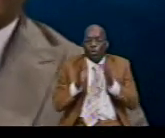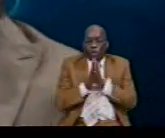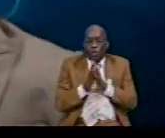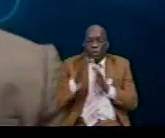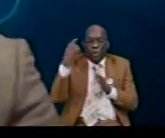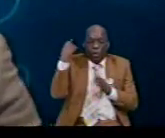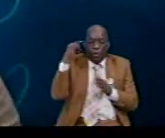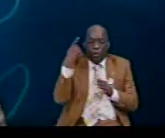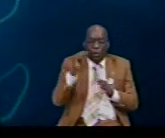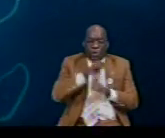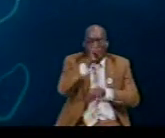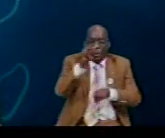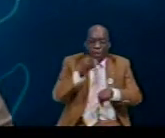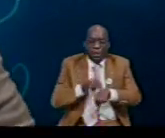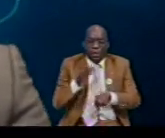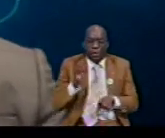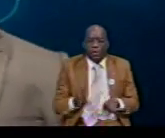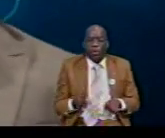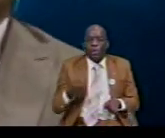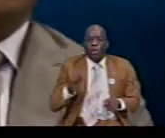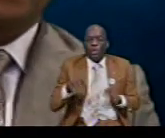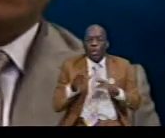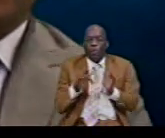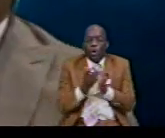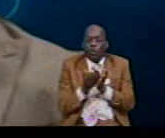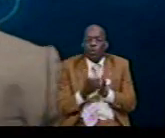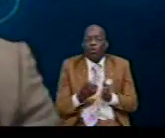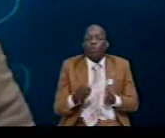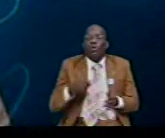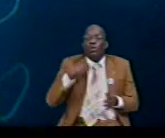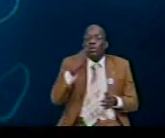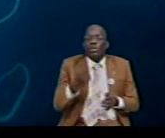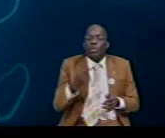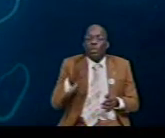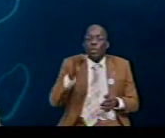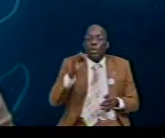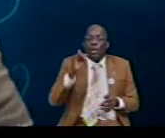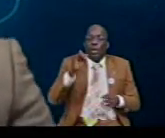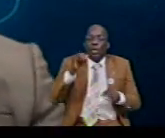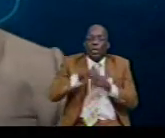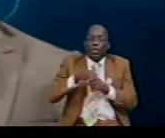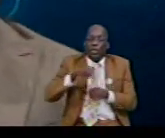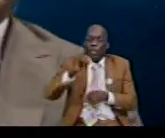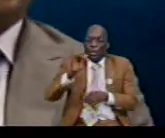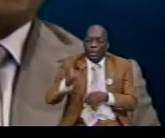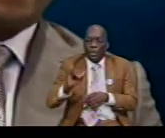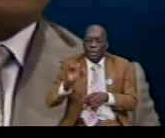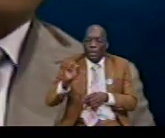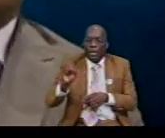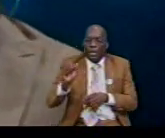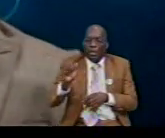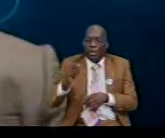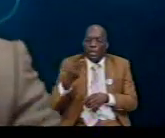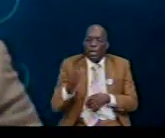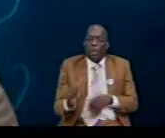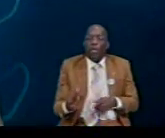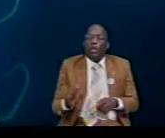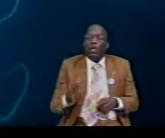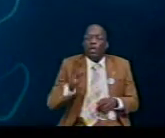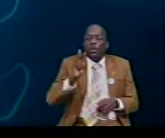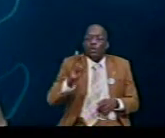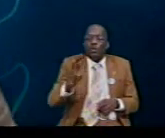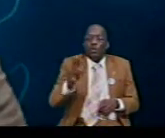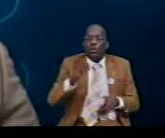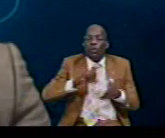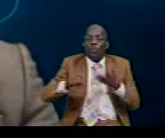nations. The Bible says in Isaiah chapter 2 verse 18, in that day, I will also make a